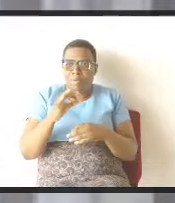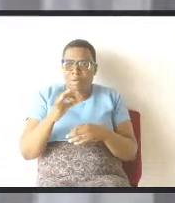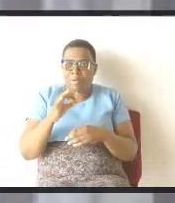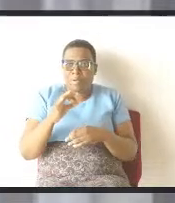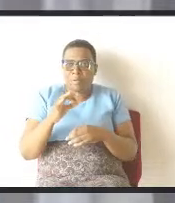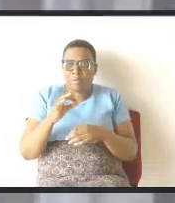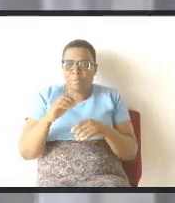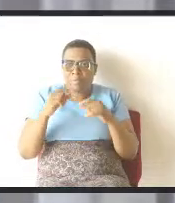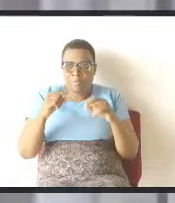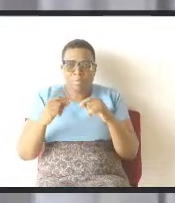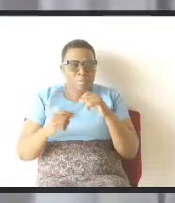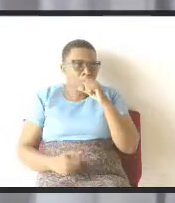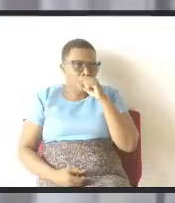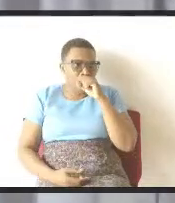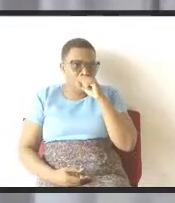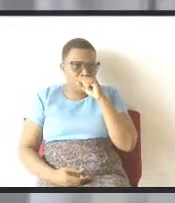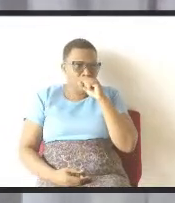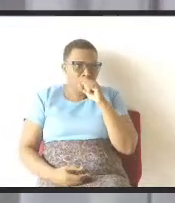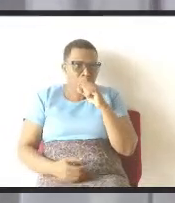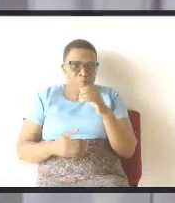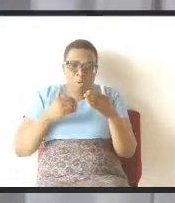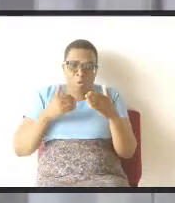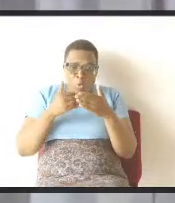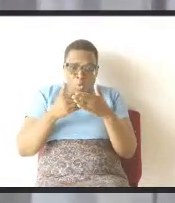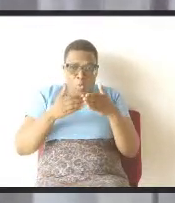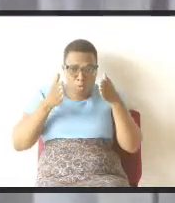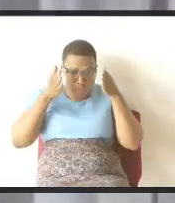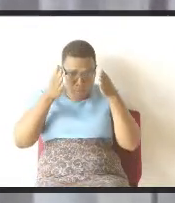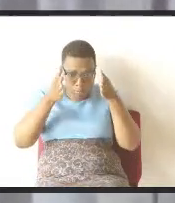we have to pay close attention